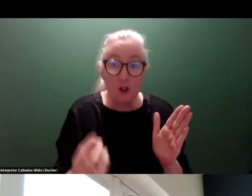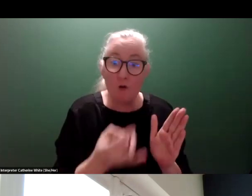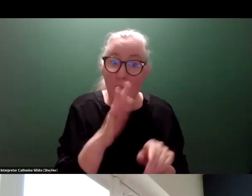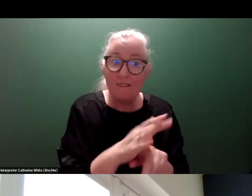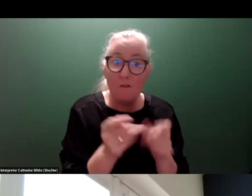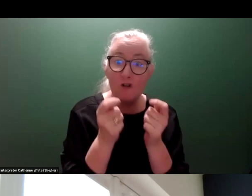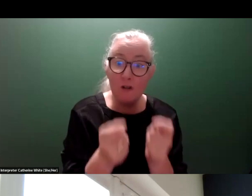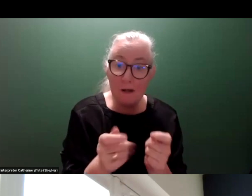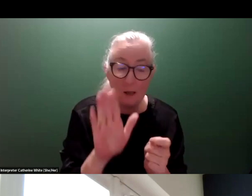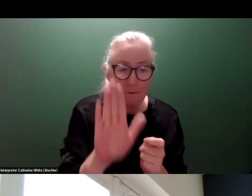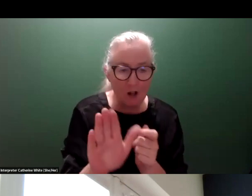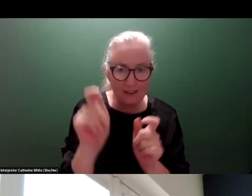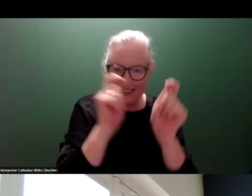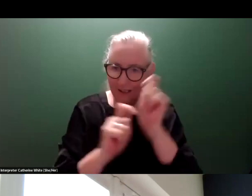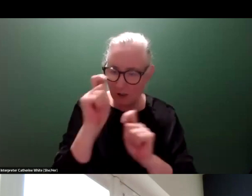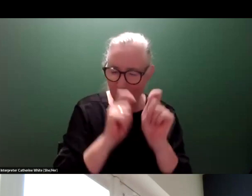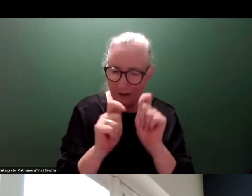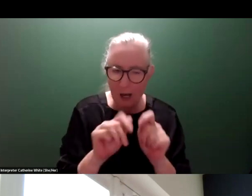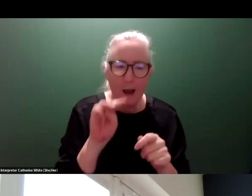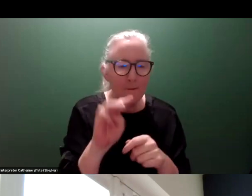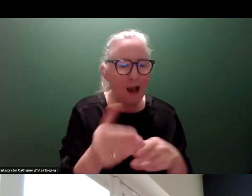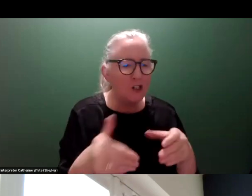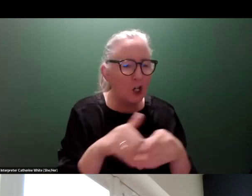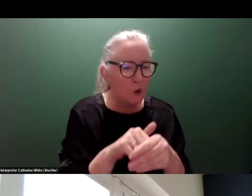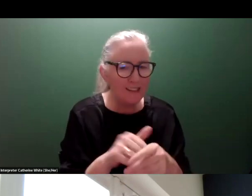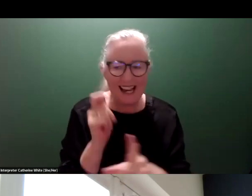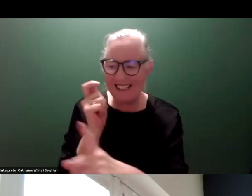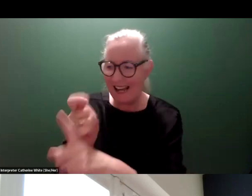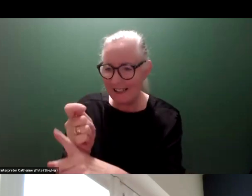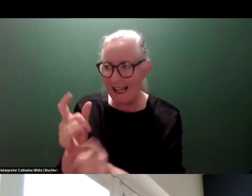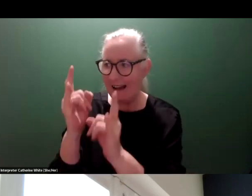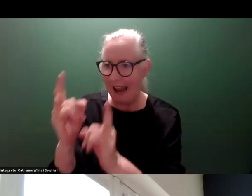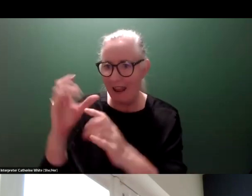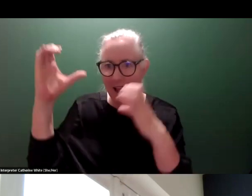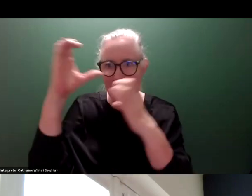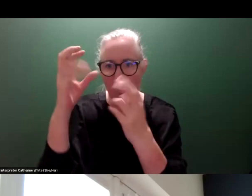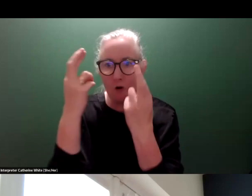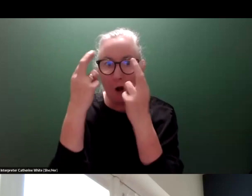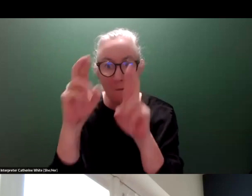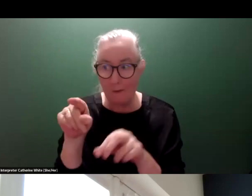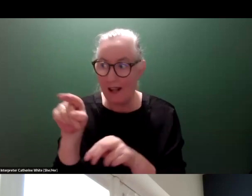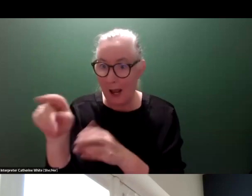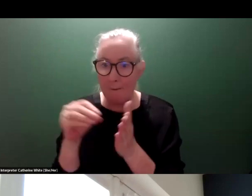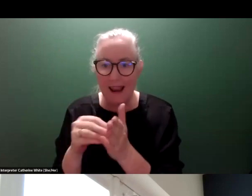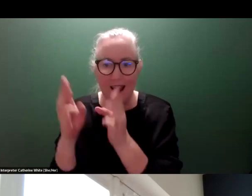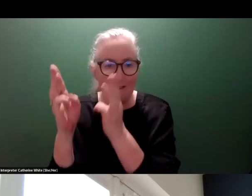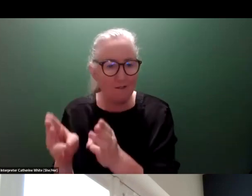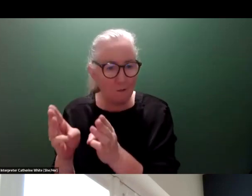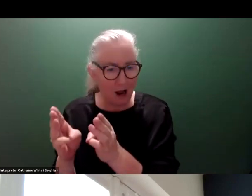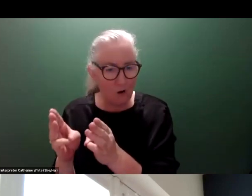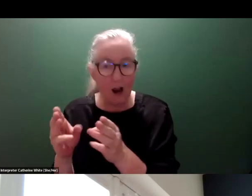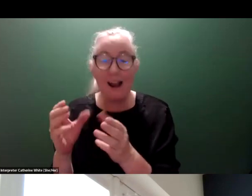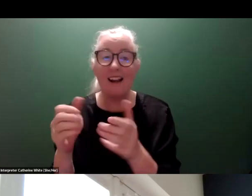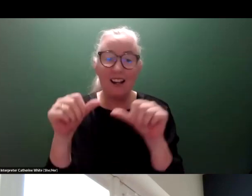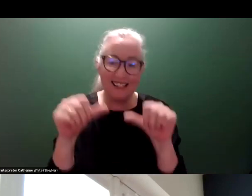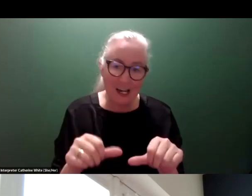be considered, and it may include appointing a designated healthcare representative who may have the power to consent or to refuse